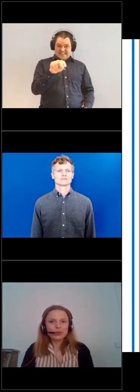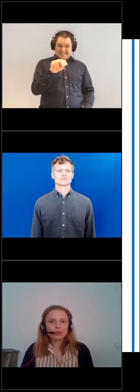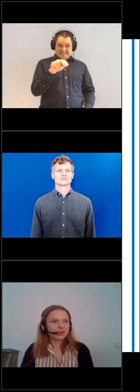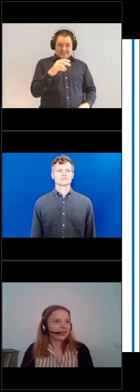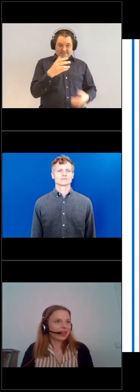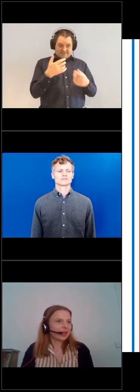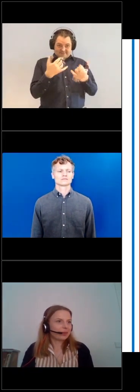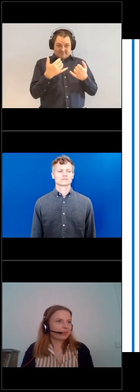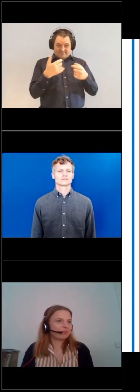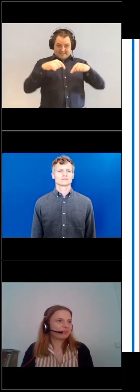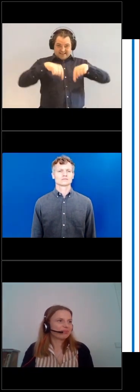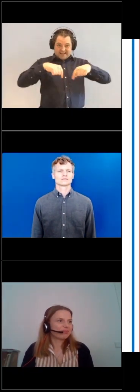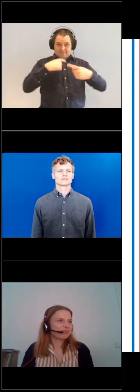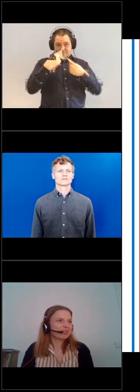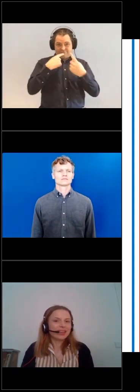as you were